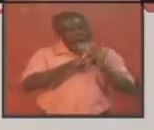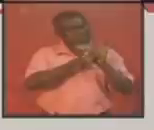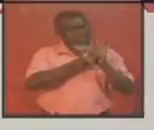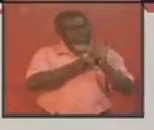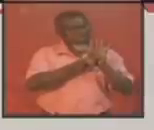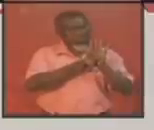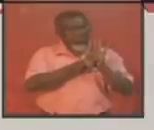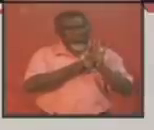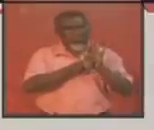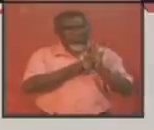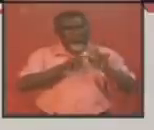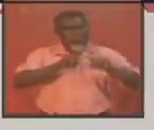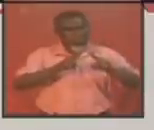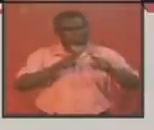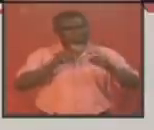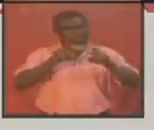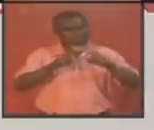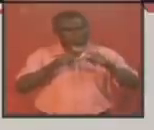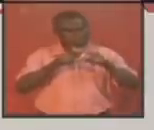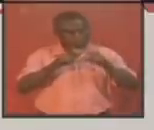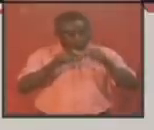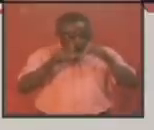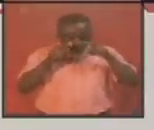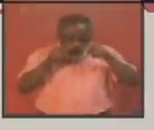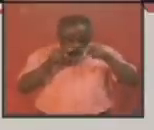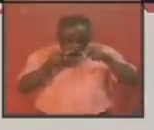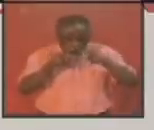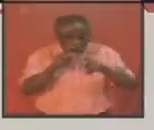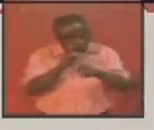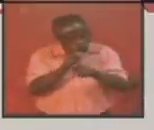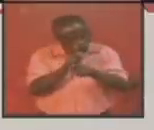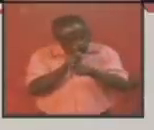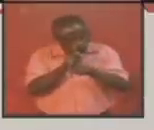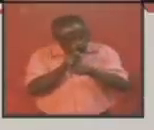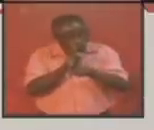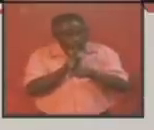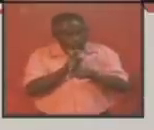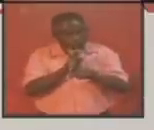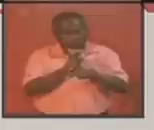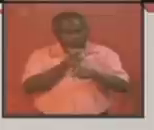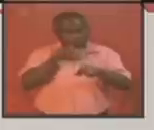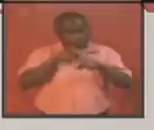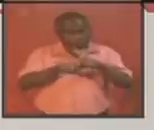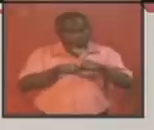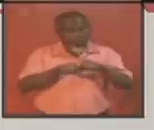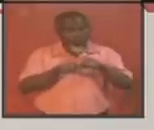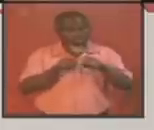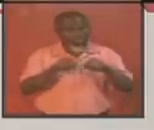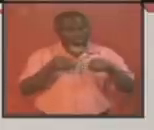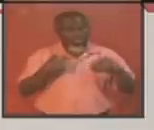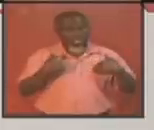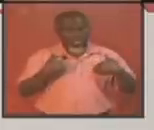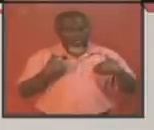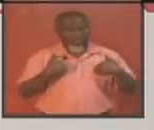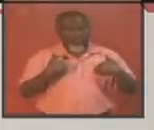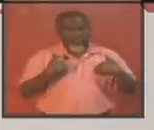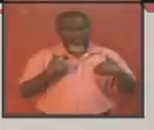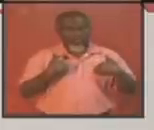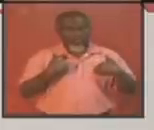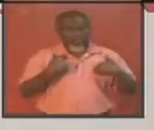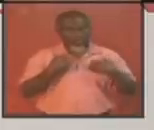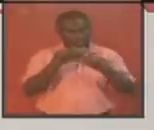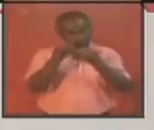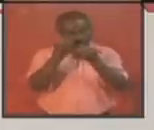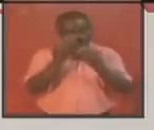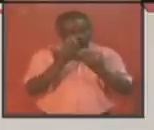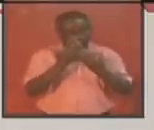keep a very close eye on it. We have changing population dynamics. We have changing coverages in terms of our yellow fever coverage. As I